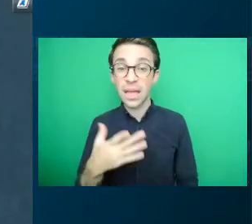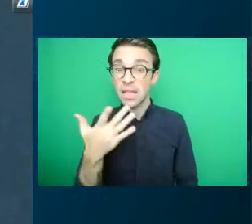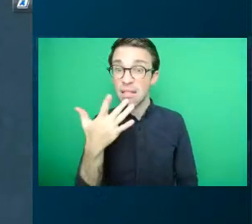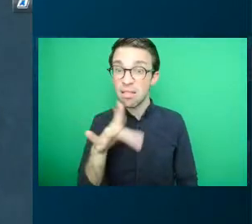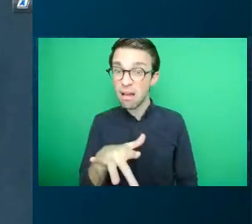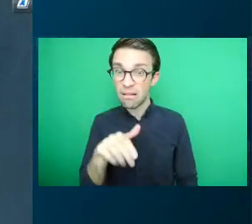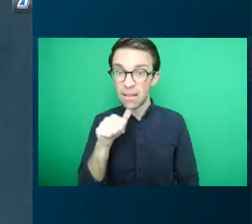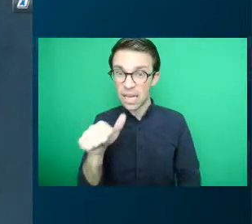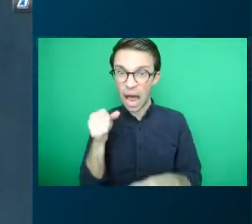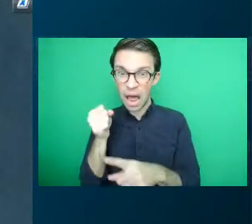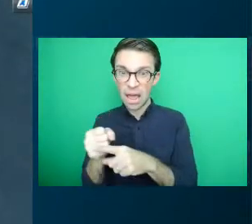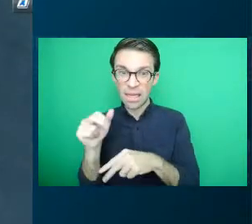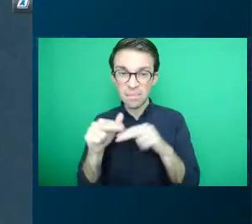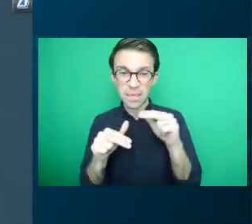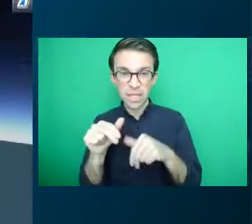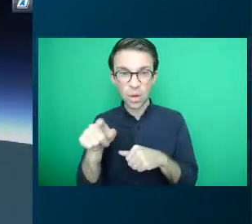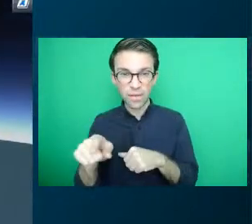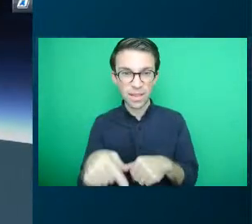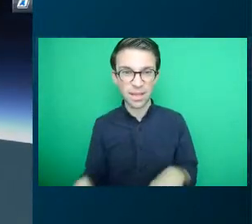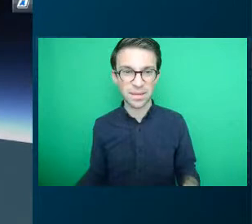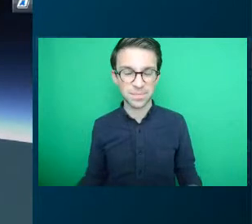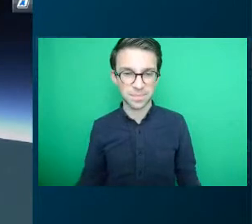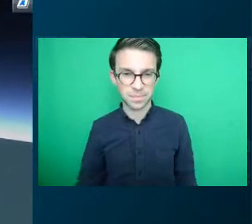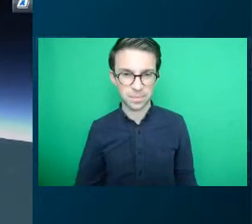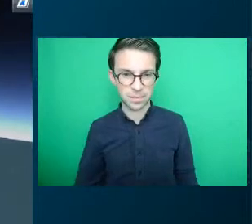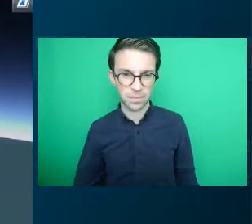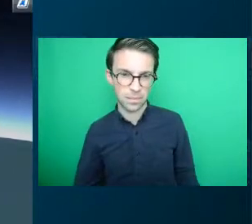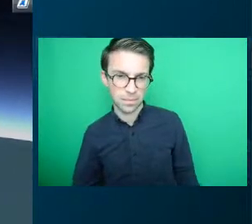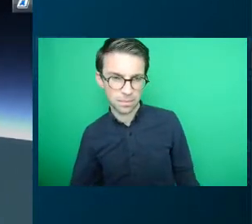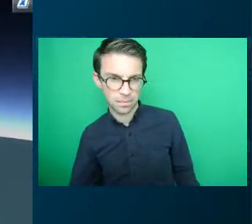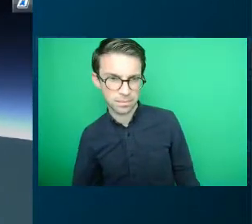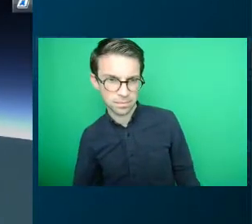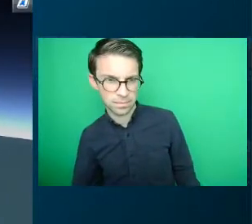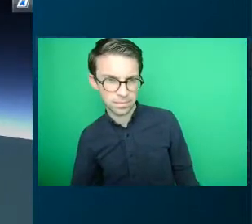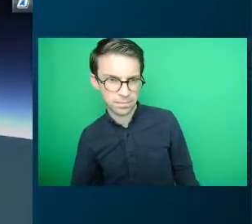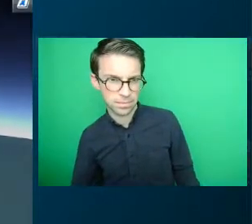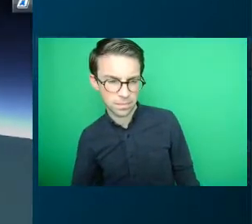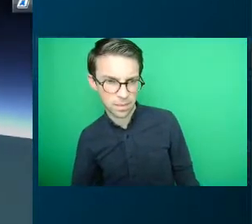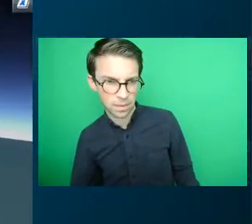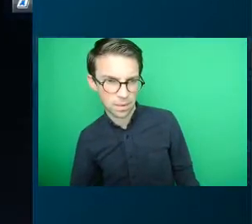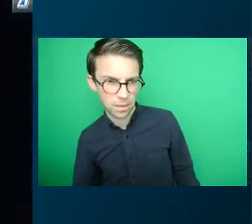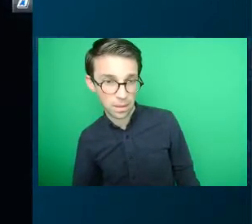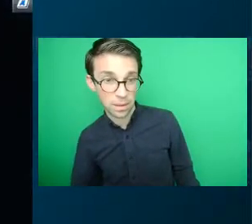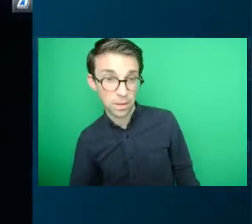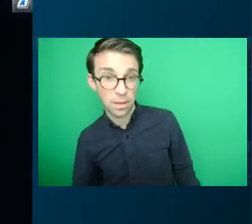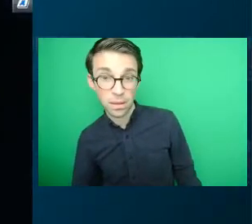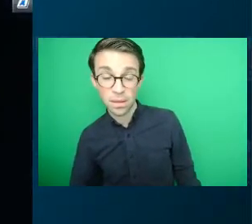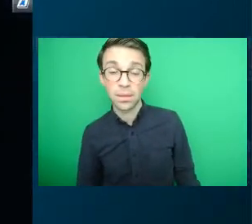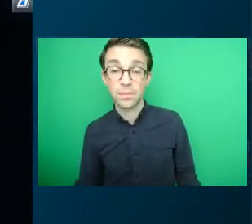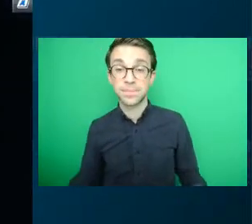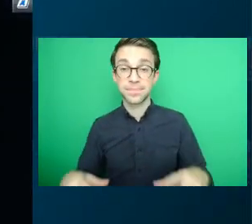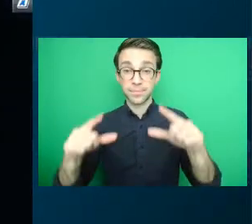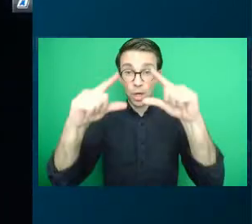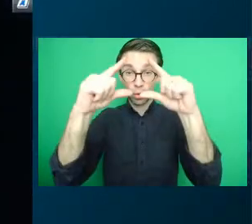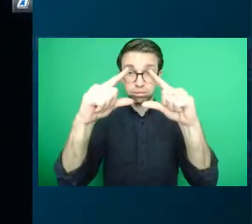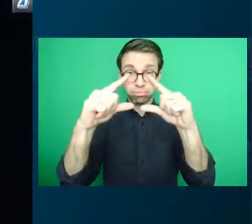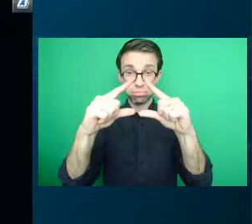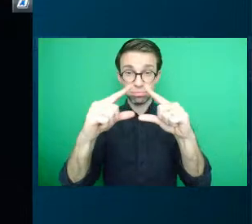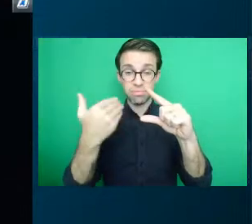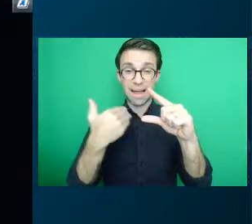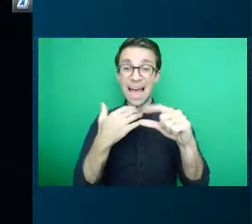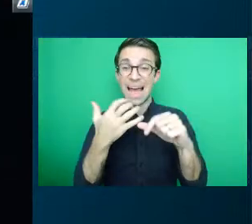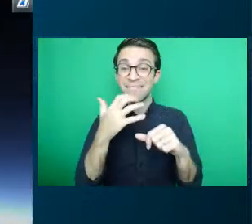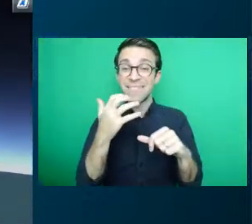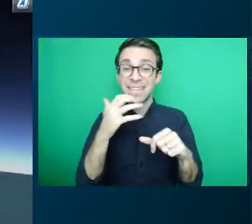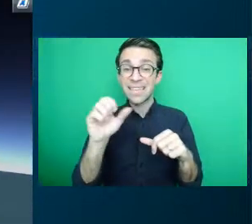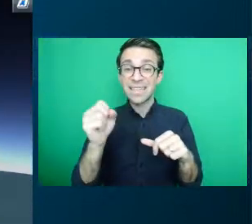there. You got to think about stuff like that. But here you can see we're coming down. It's just the capsule. The heat shield is here to help protect us. Didn't